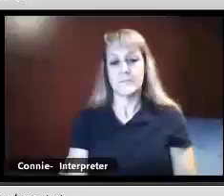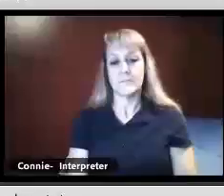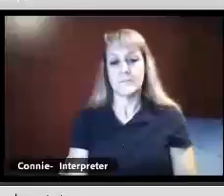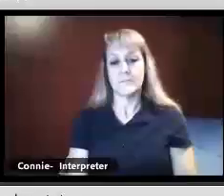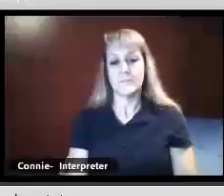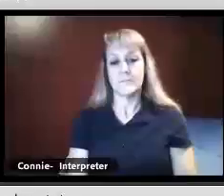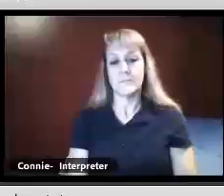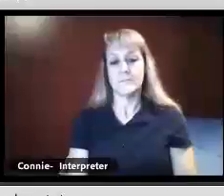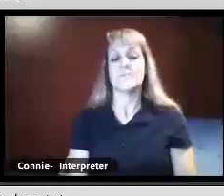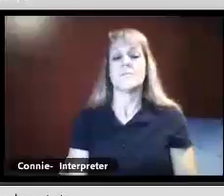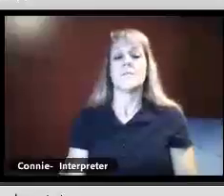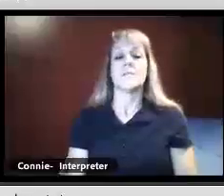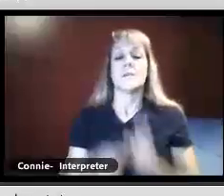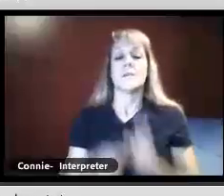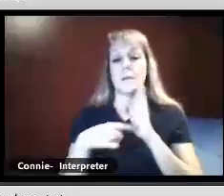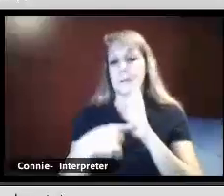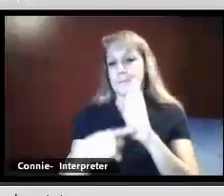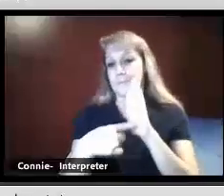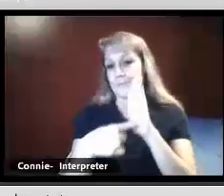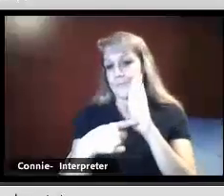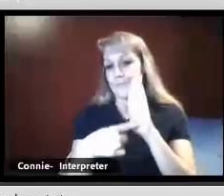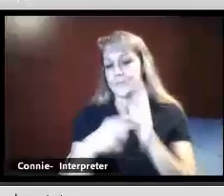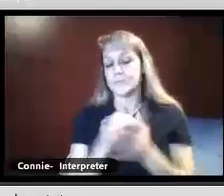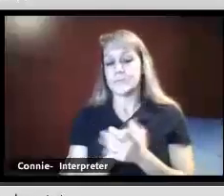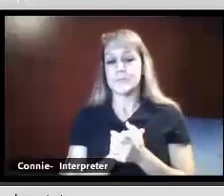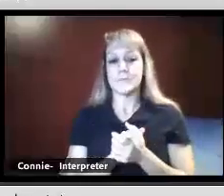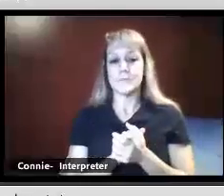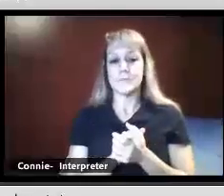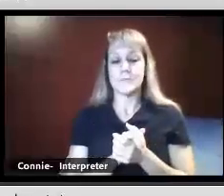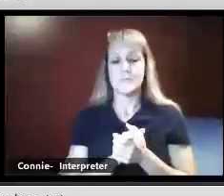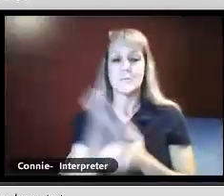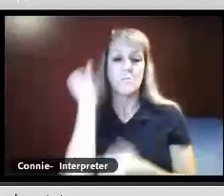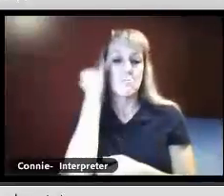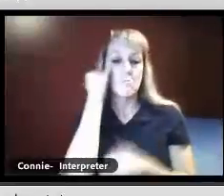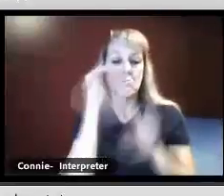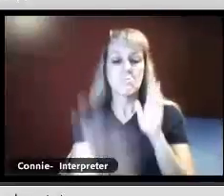So, for example, if you should choose physics,